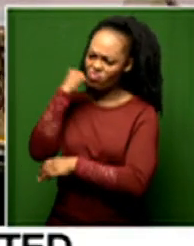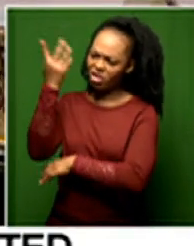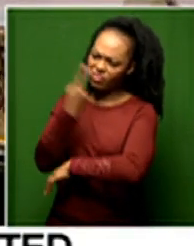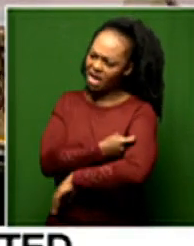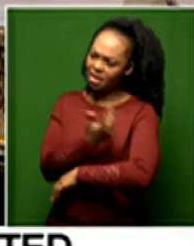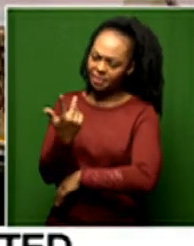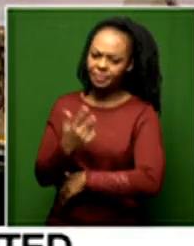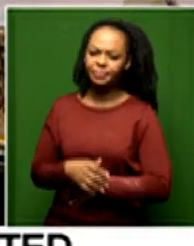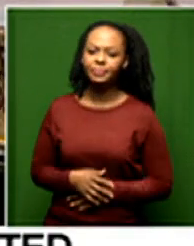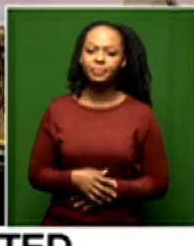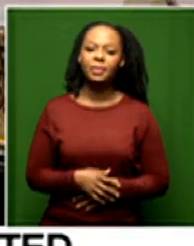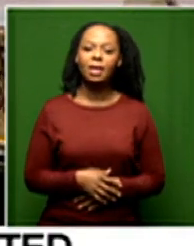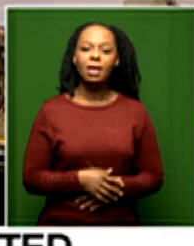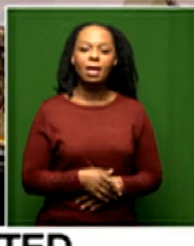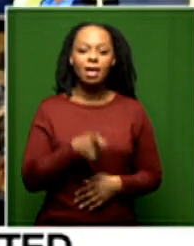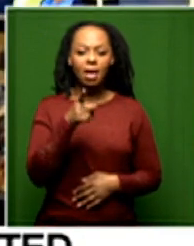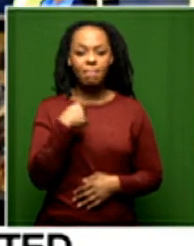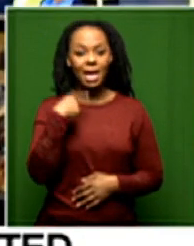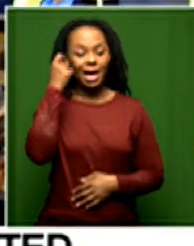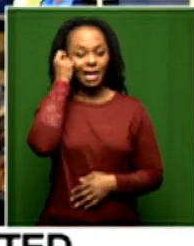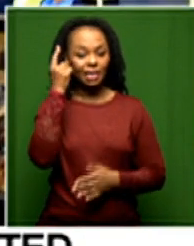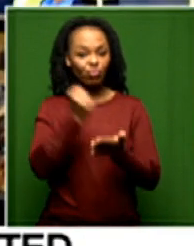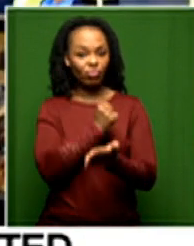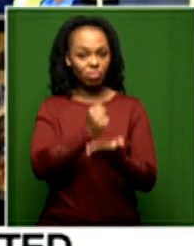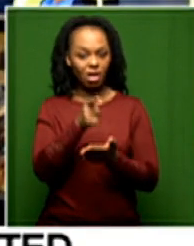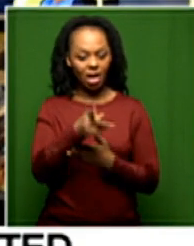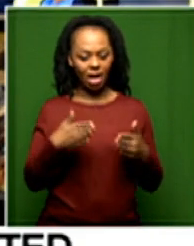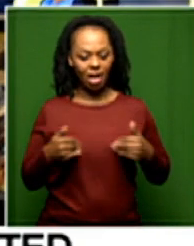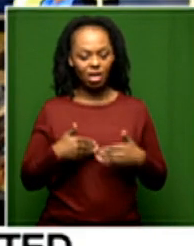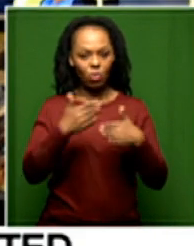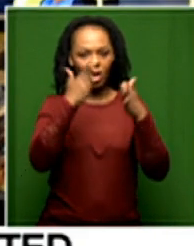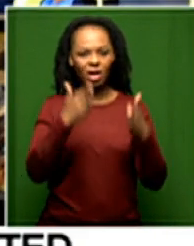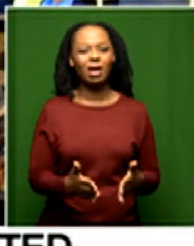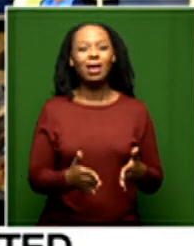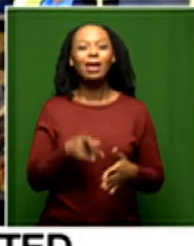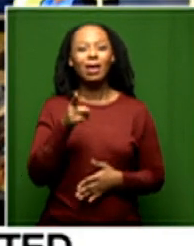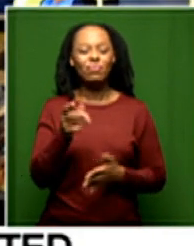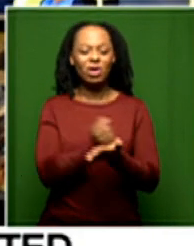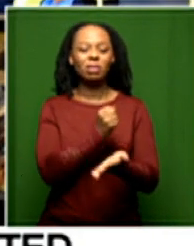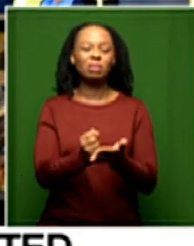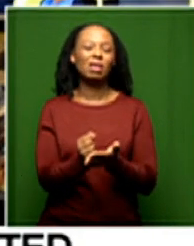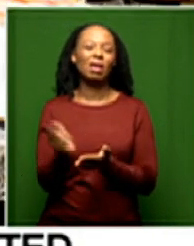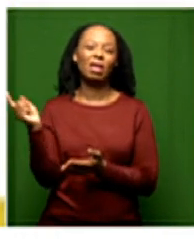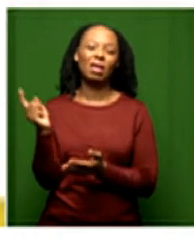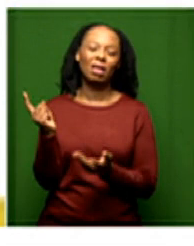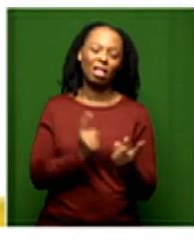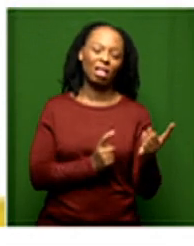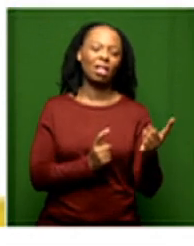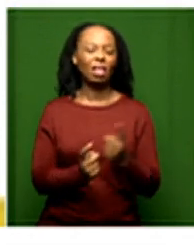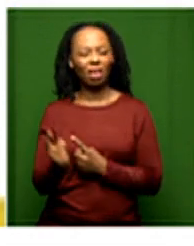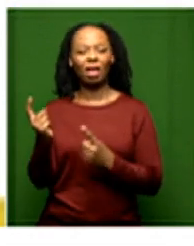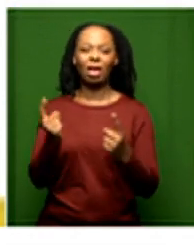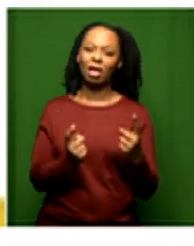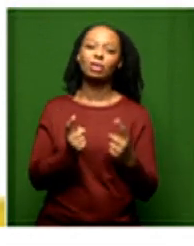Well, Sakina, our understanding is that the registration by healthcare workers is very slow. There's about, it